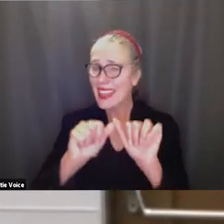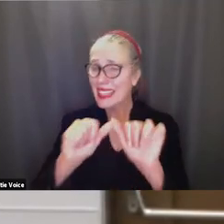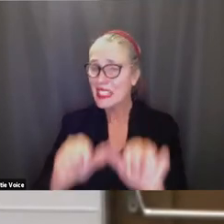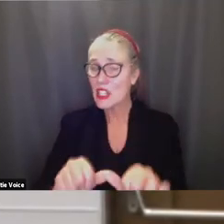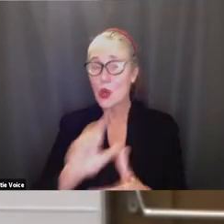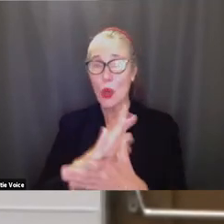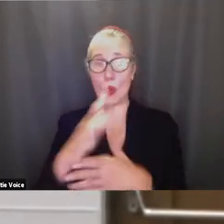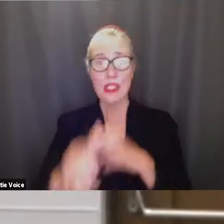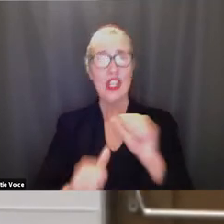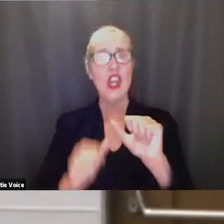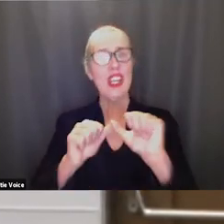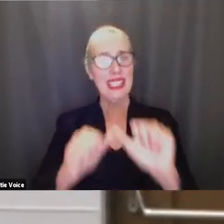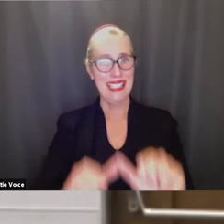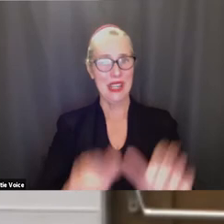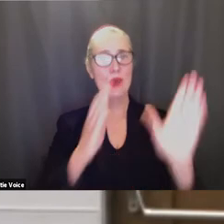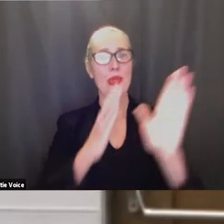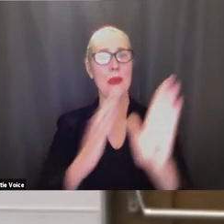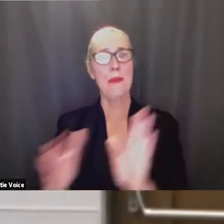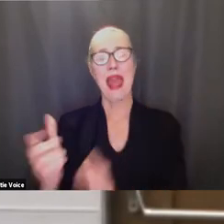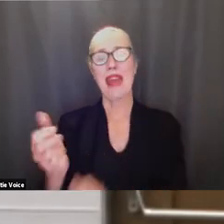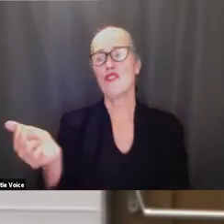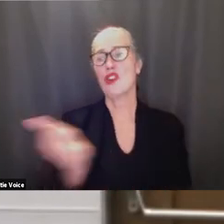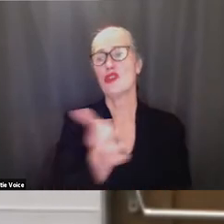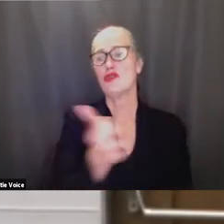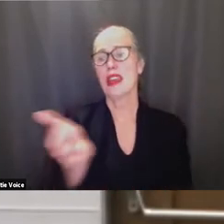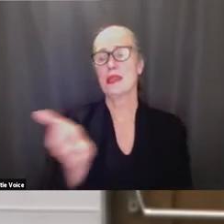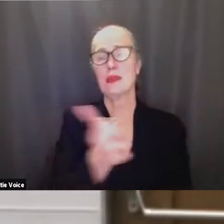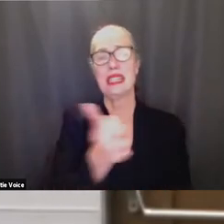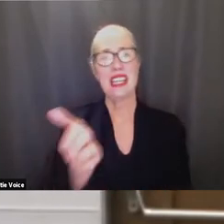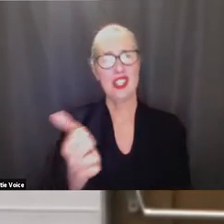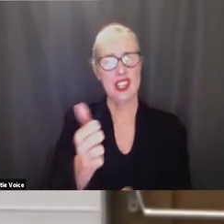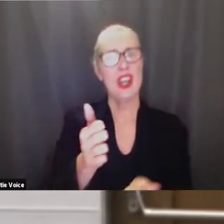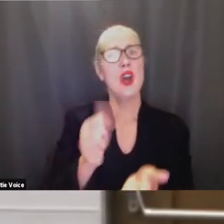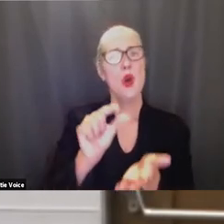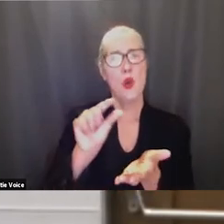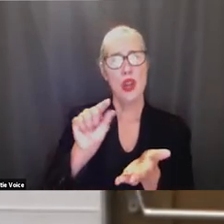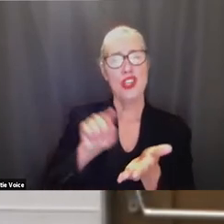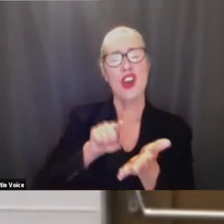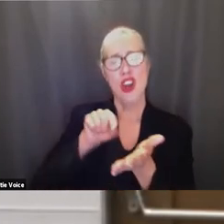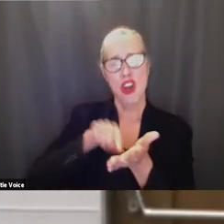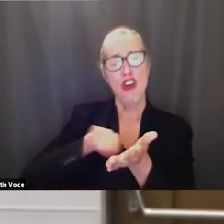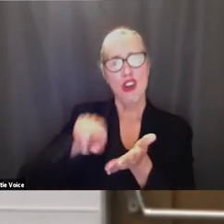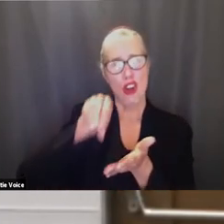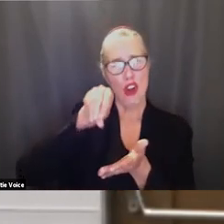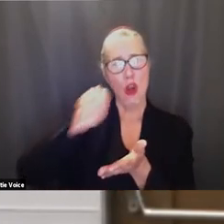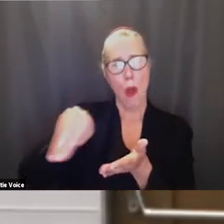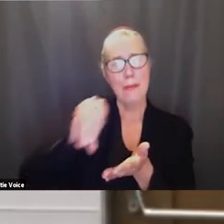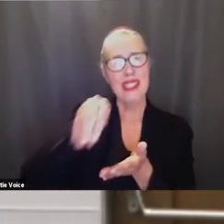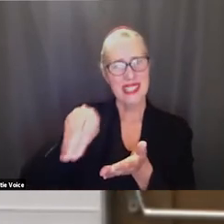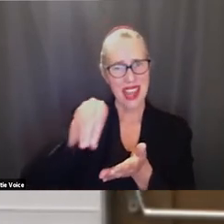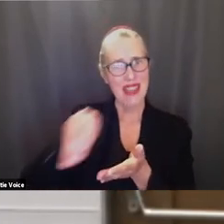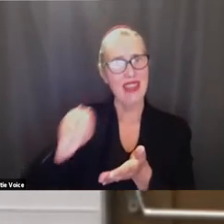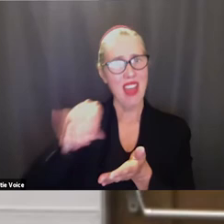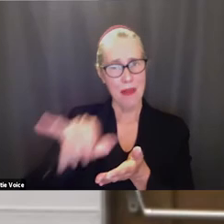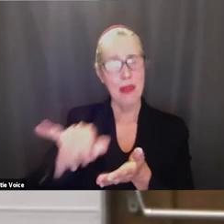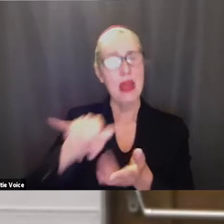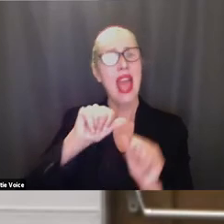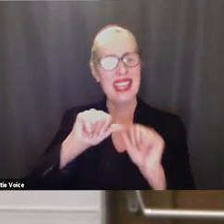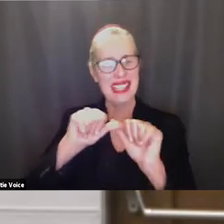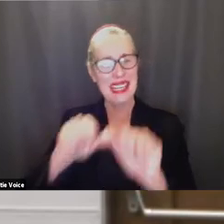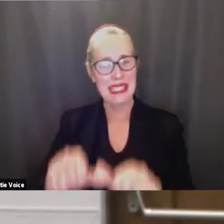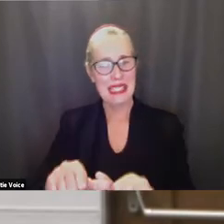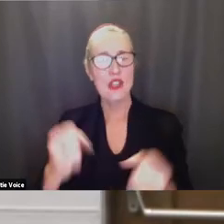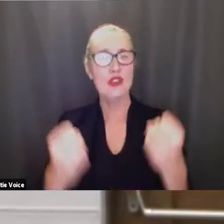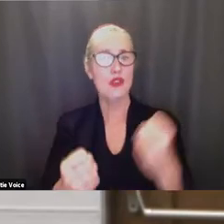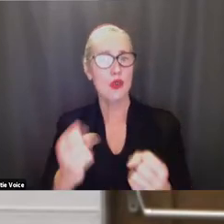this transportation plan that those employees would be compensated with that stipend each week that they continue to to drive our students to and from